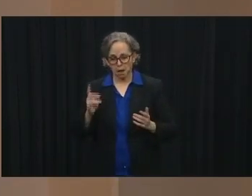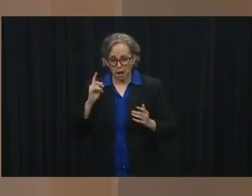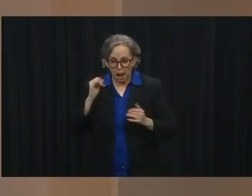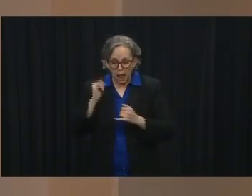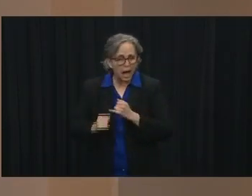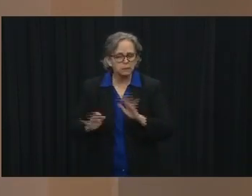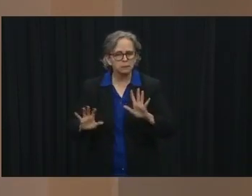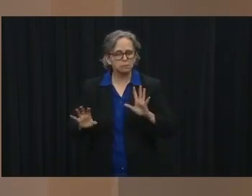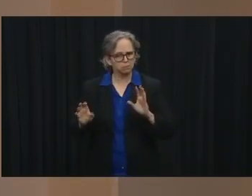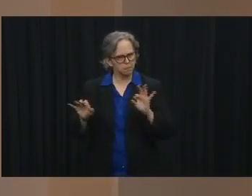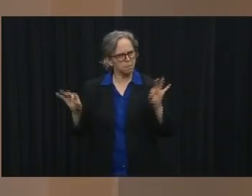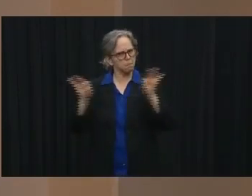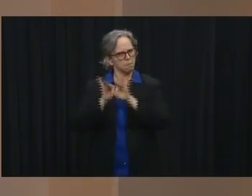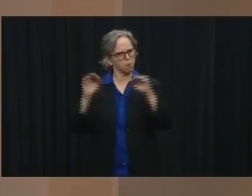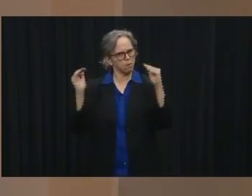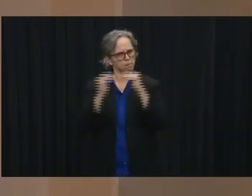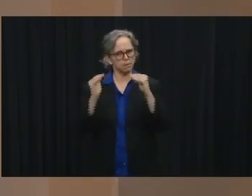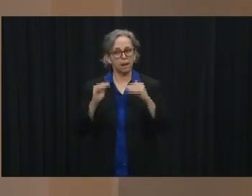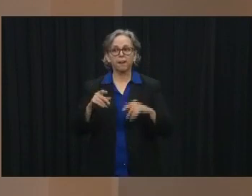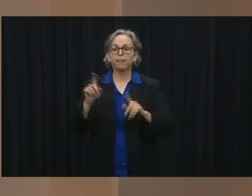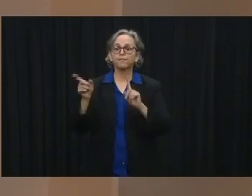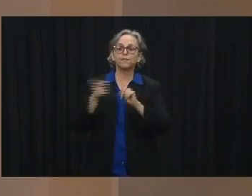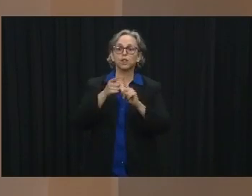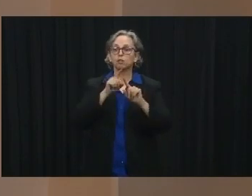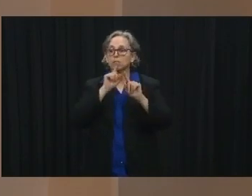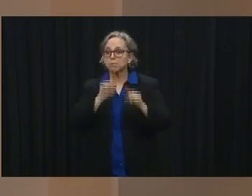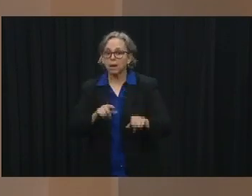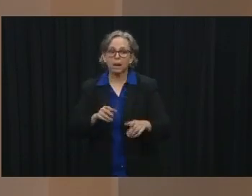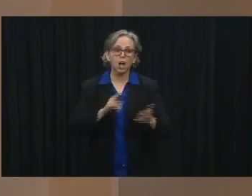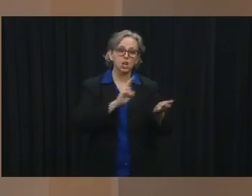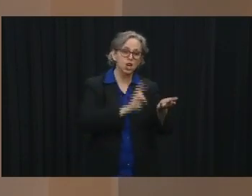nurses, doctors. I hear from a lot of them,